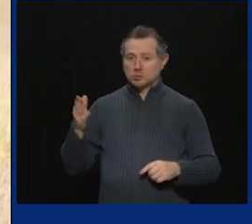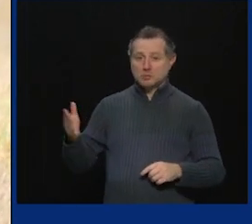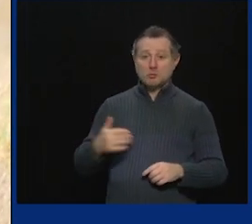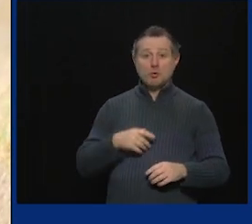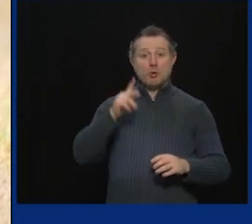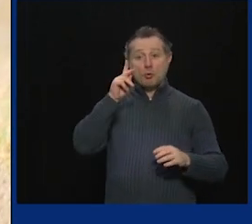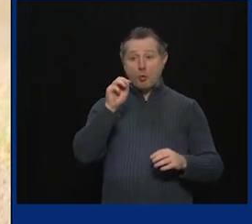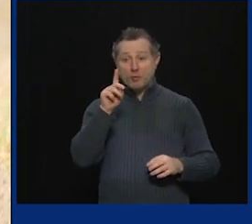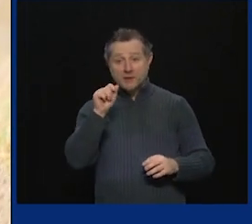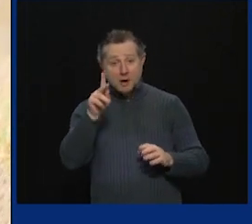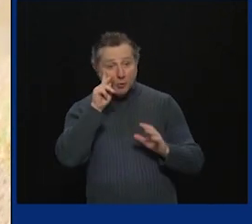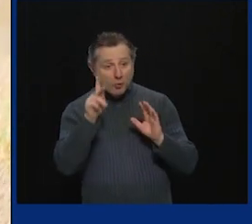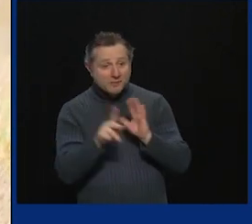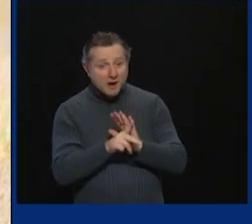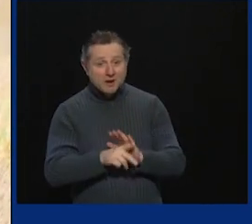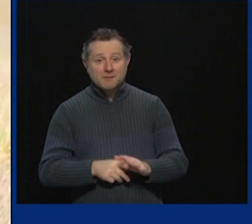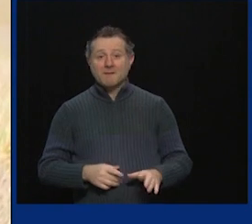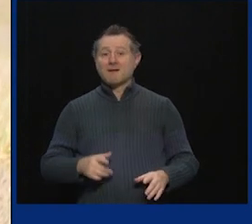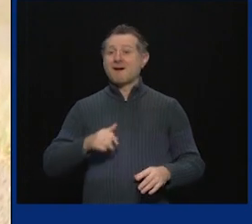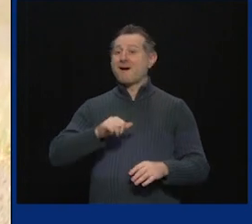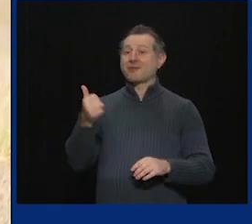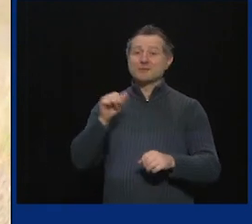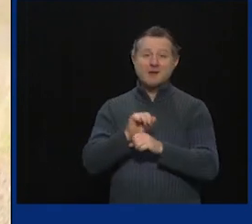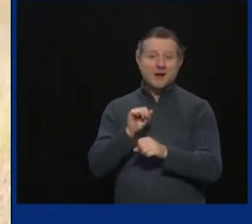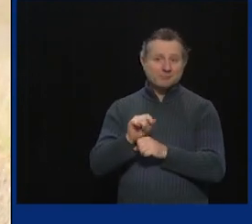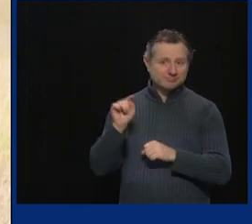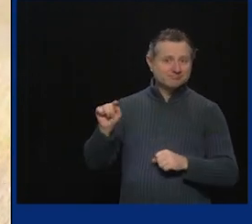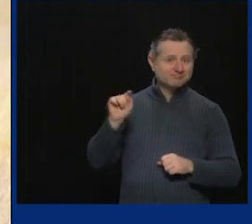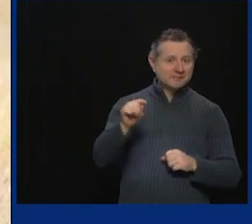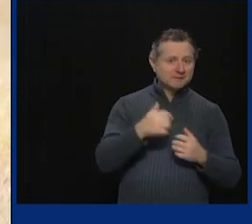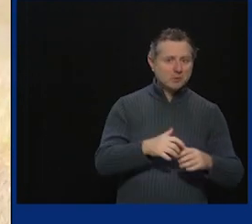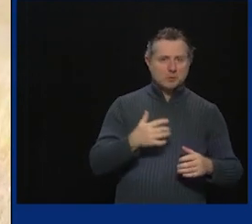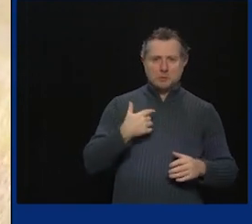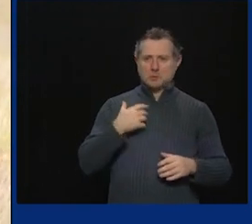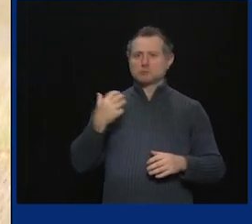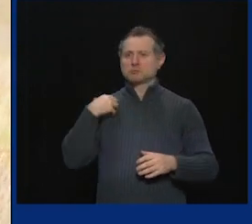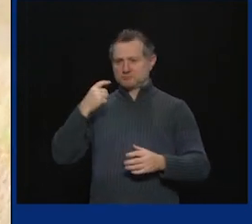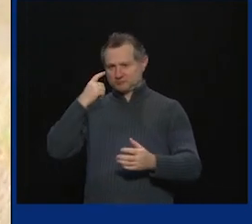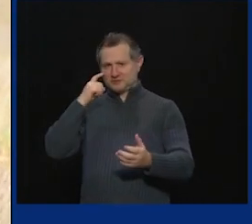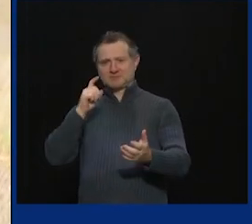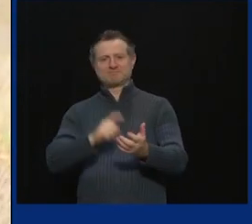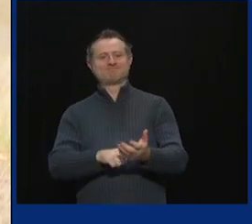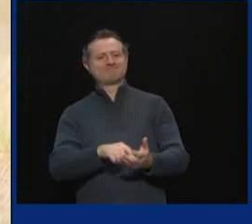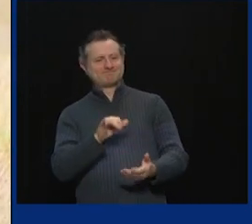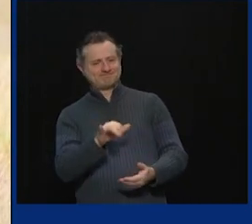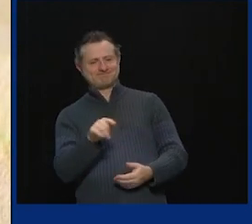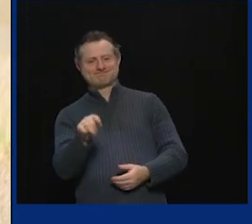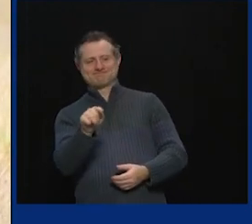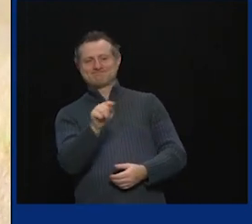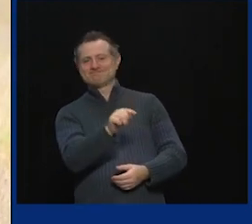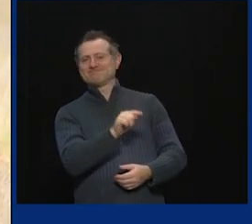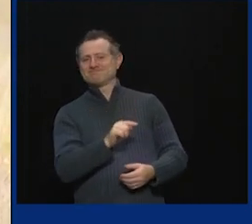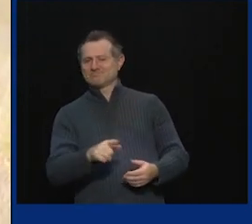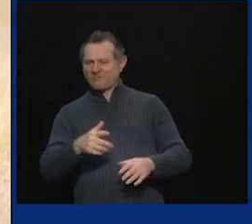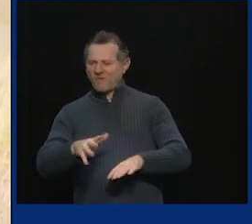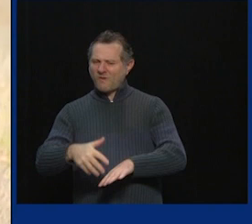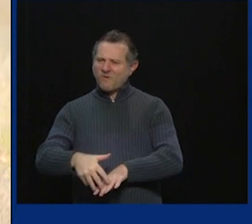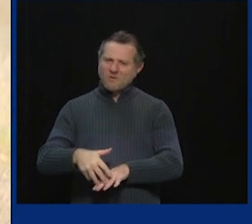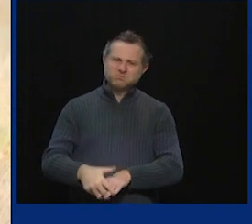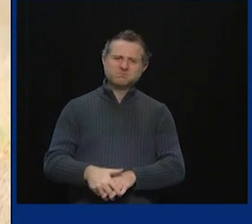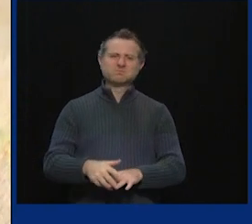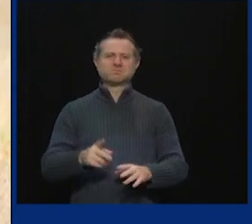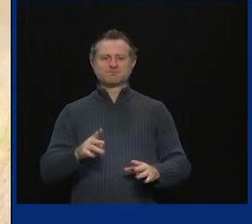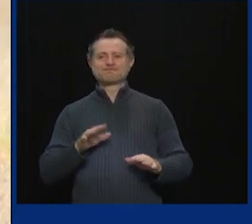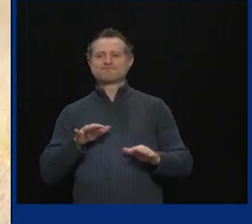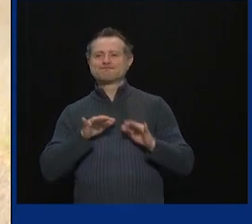hard. And employers are recognizing that this is in our DNA, that this is what they will get when they come here and invest in here. They'll get the